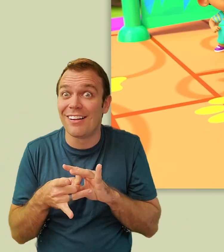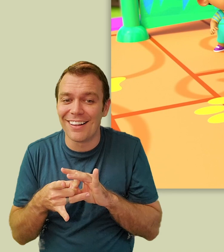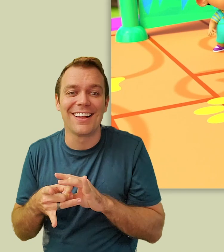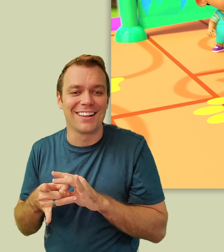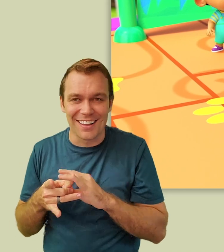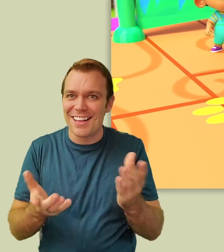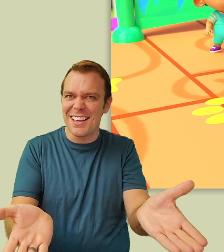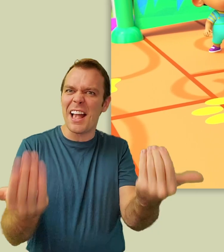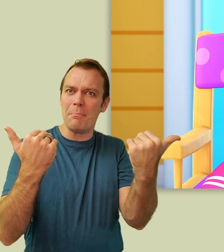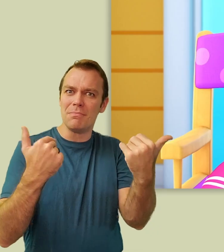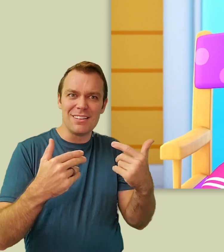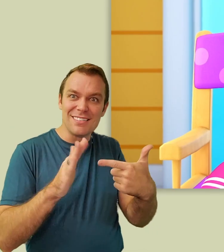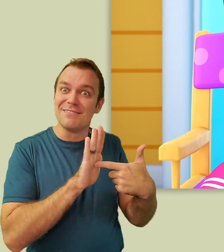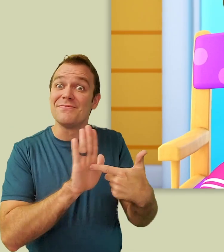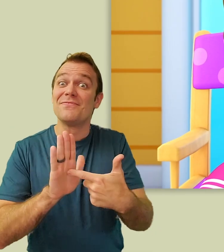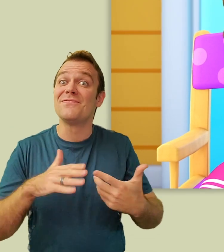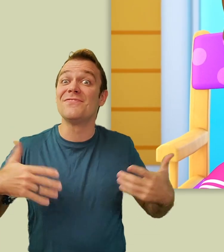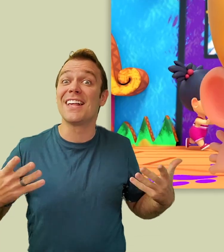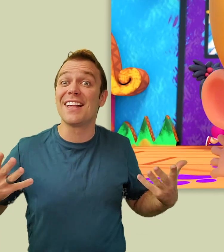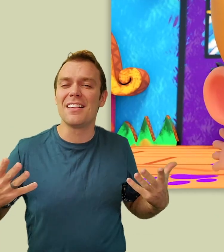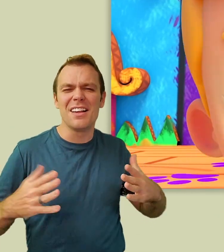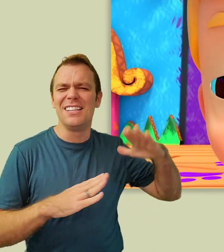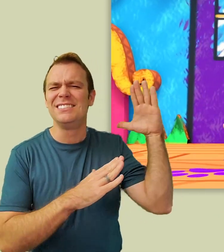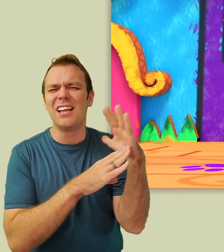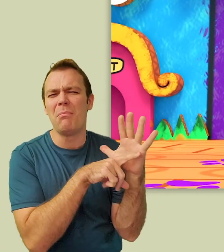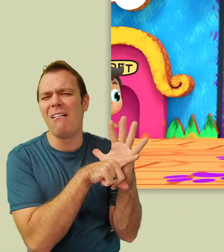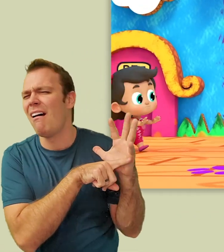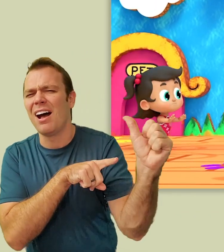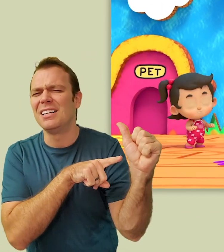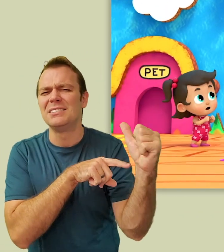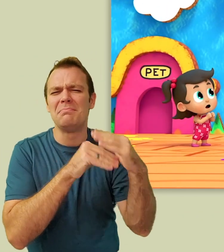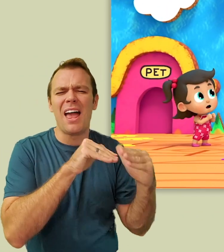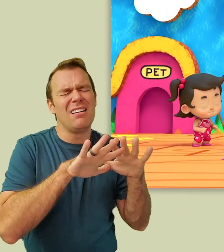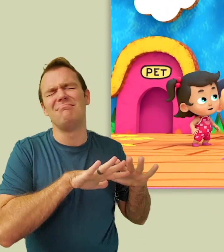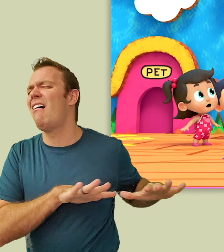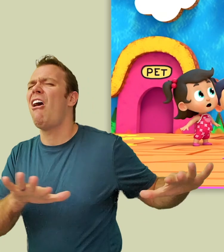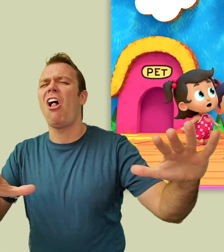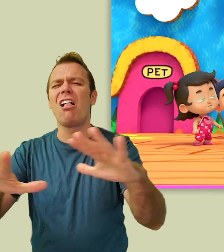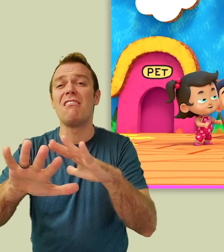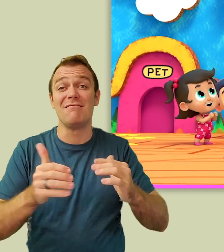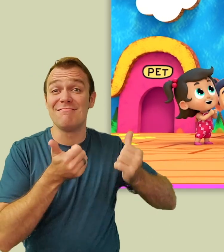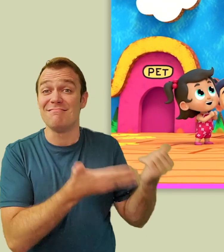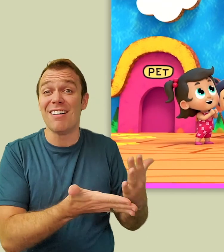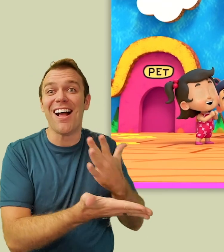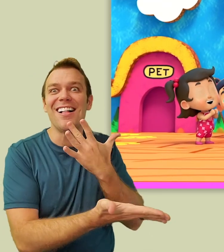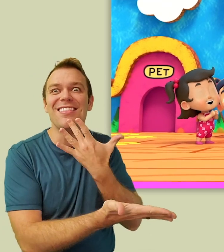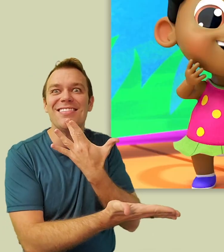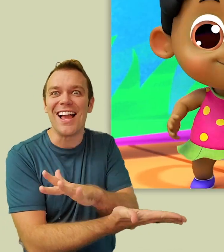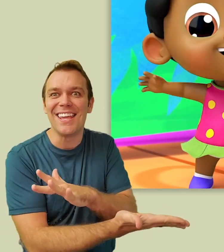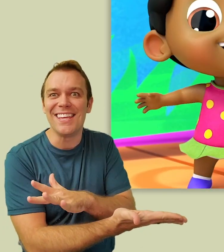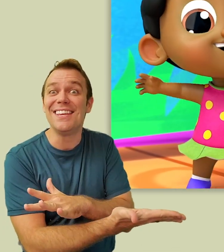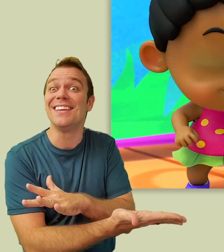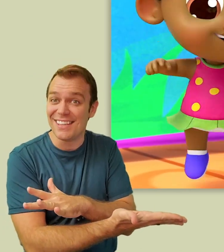Step right up, sir. Introducing the greatest pet in all the land.